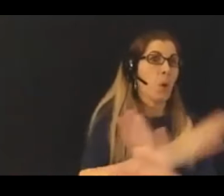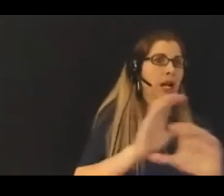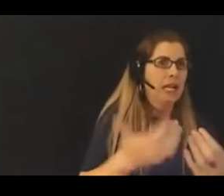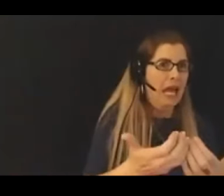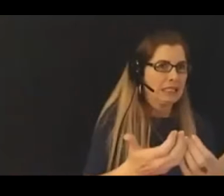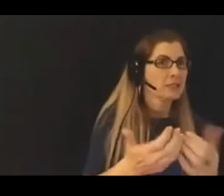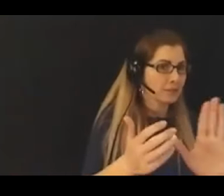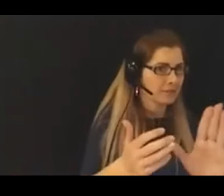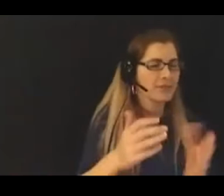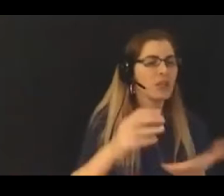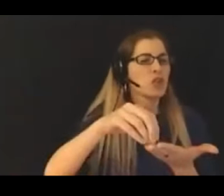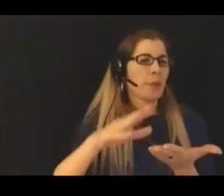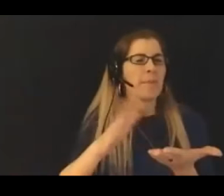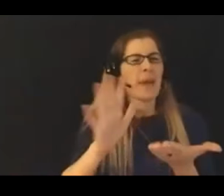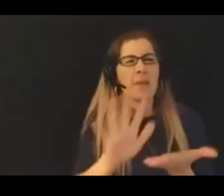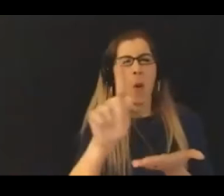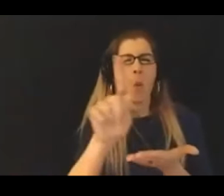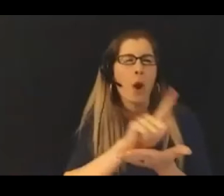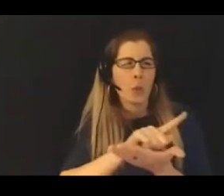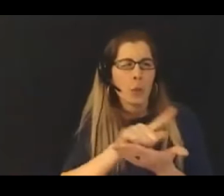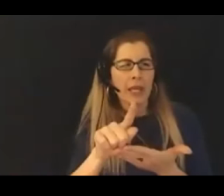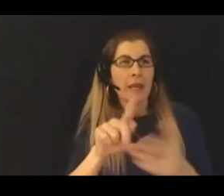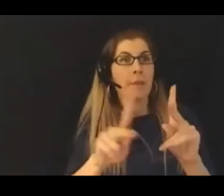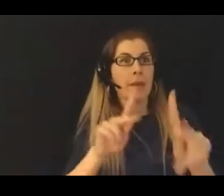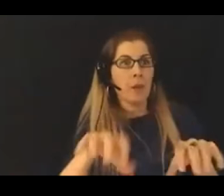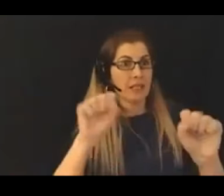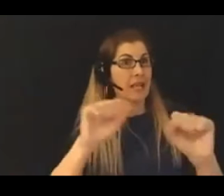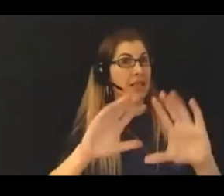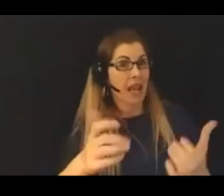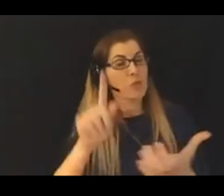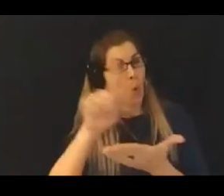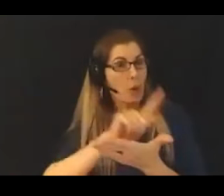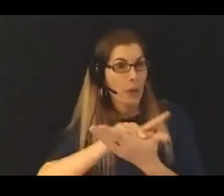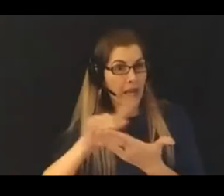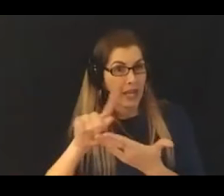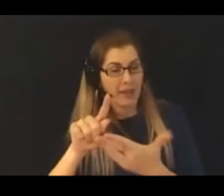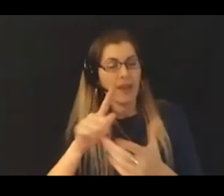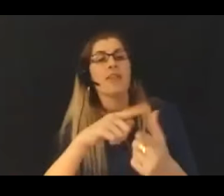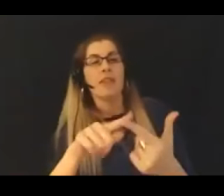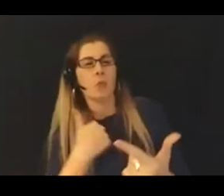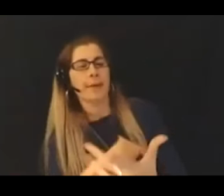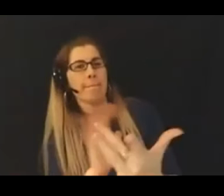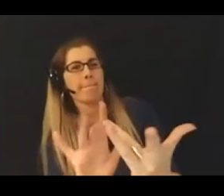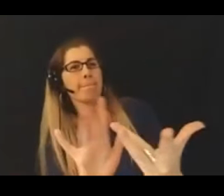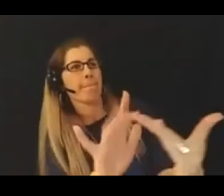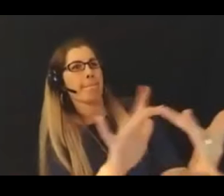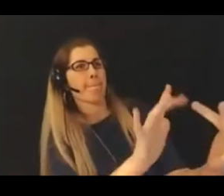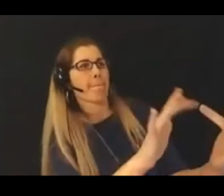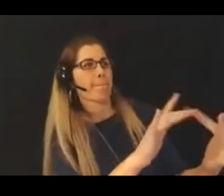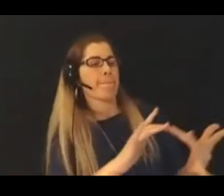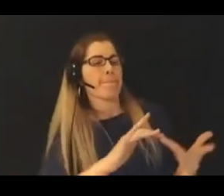this you know, within a week of taking their class. And we reached out to them and we said, you